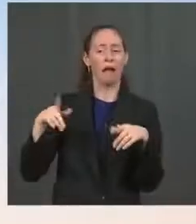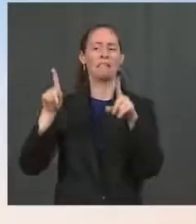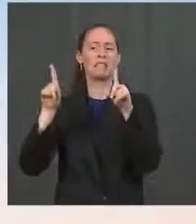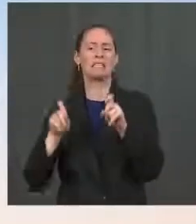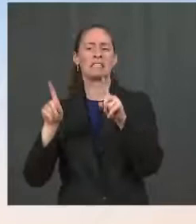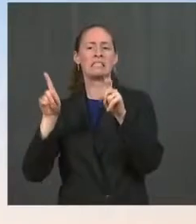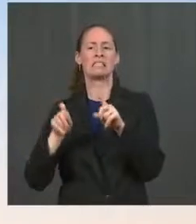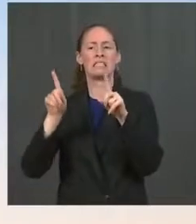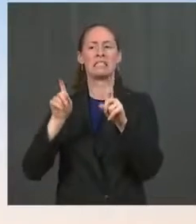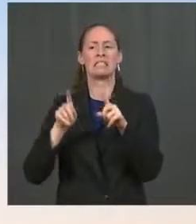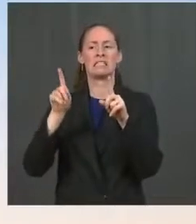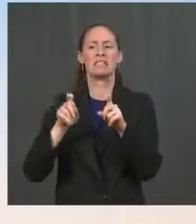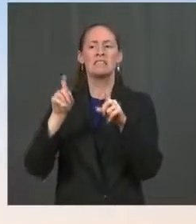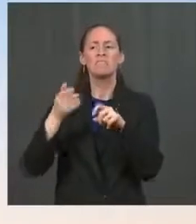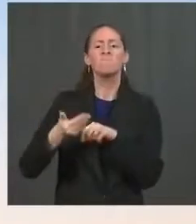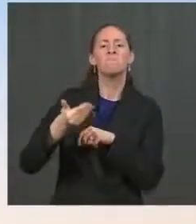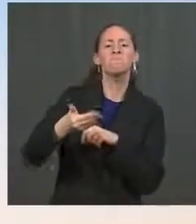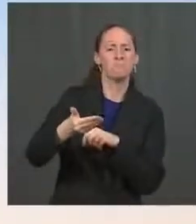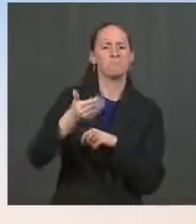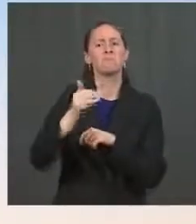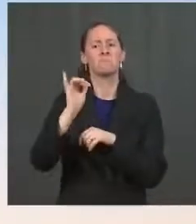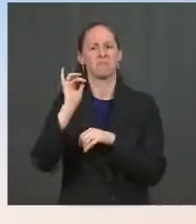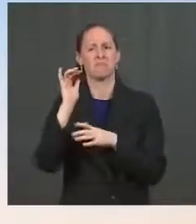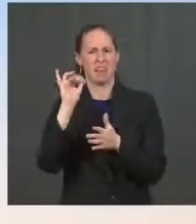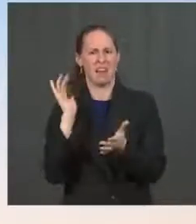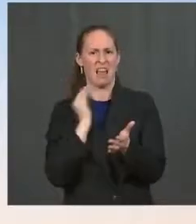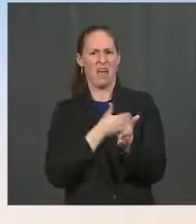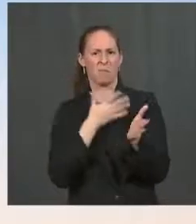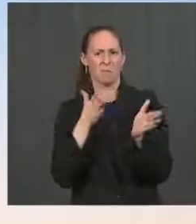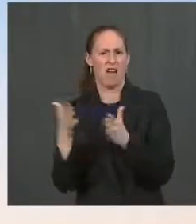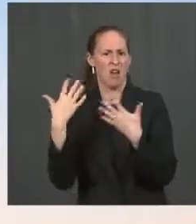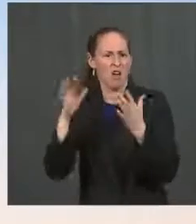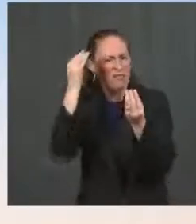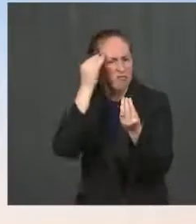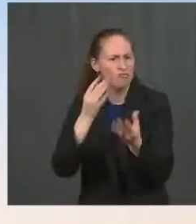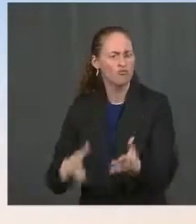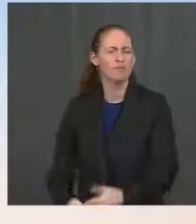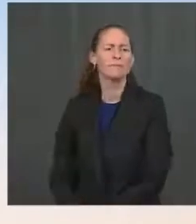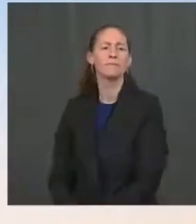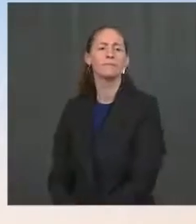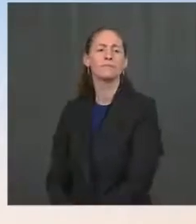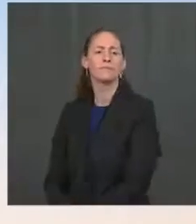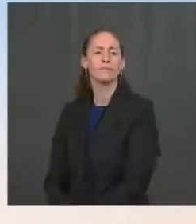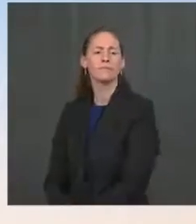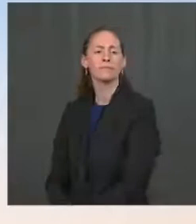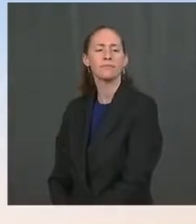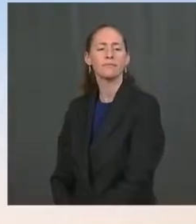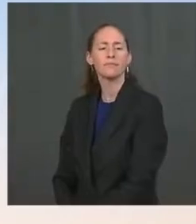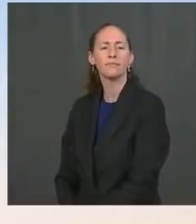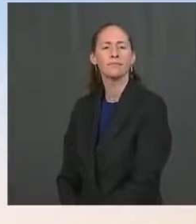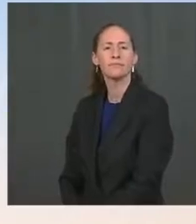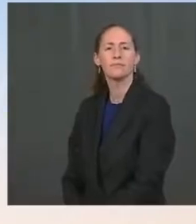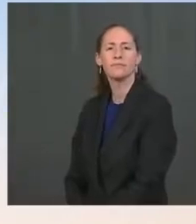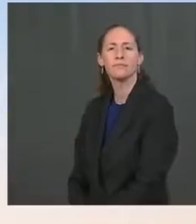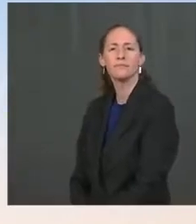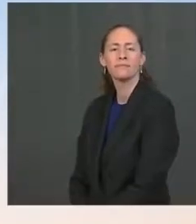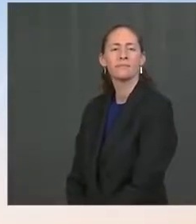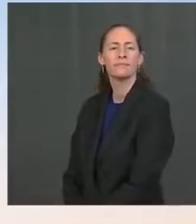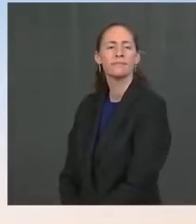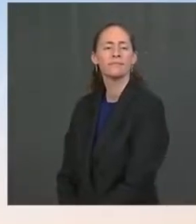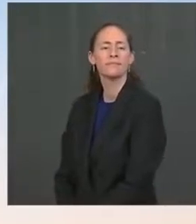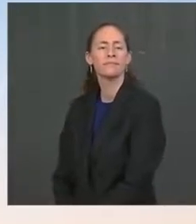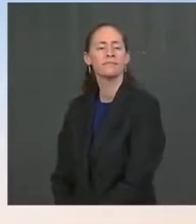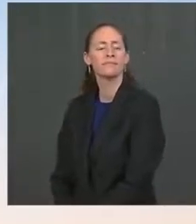on that process. One more question. Does the White House support the idea of states, governors, individual